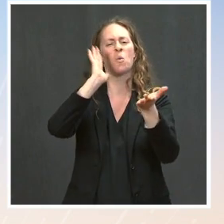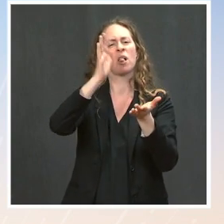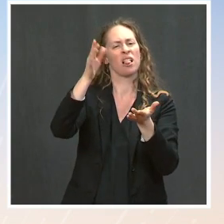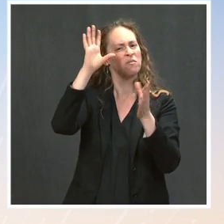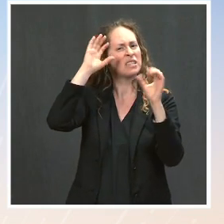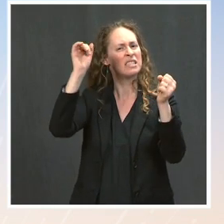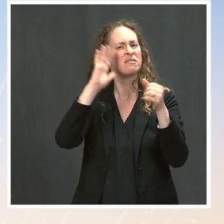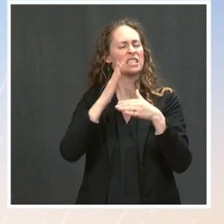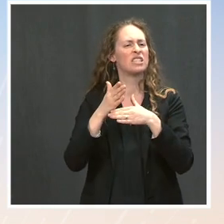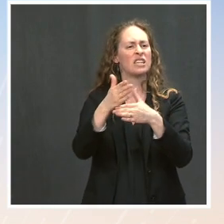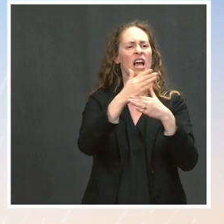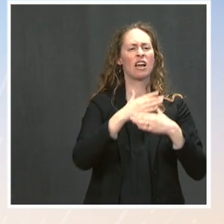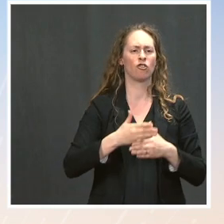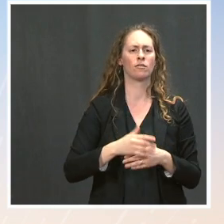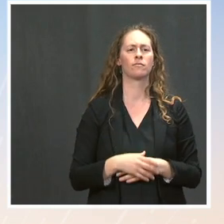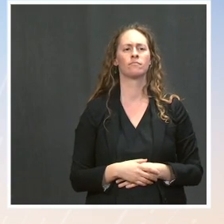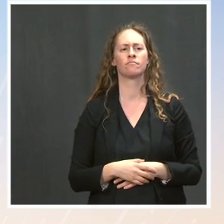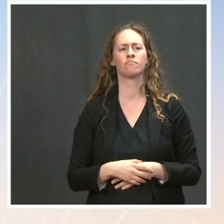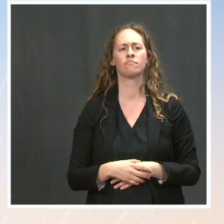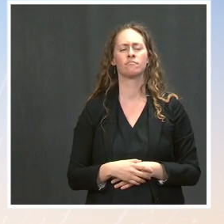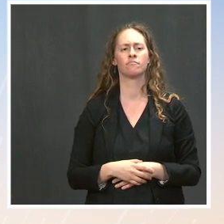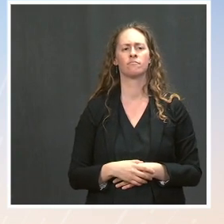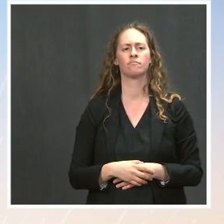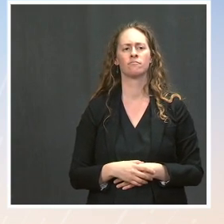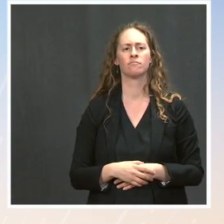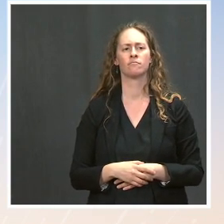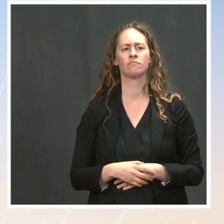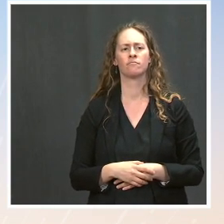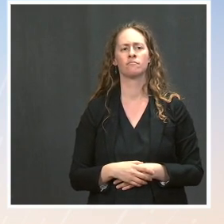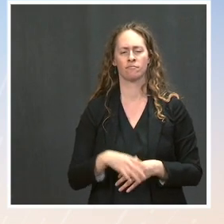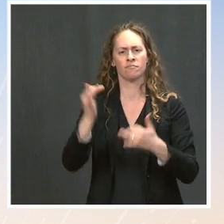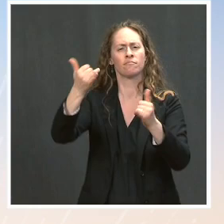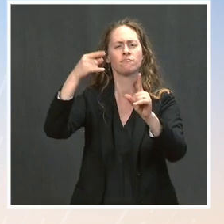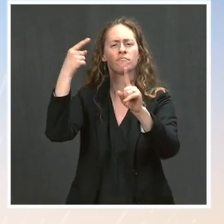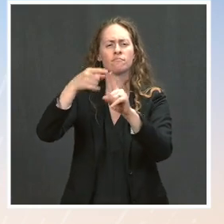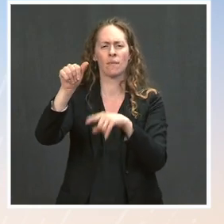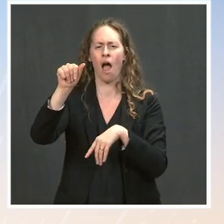the doses, are they going to be given specifically to countries or to COVAX?